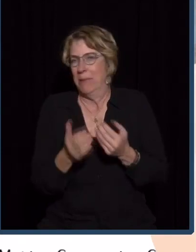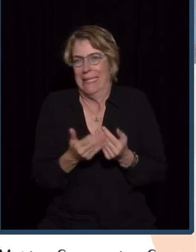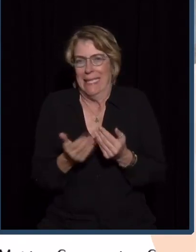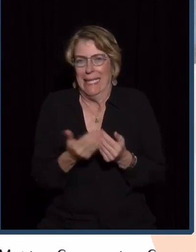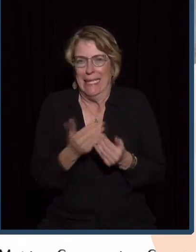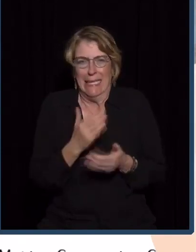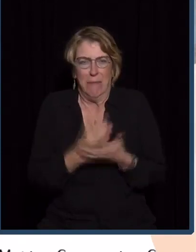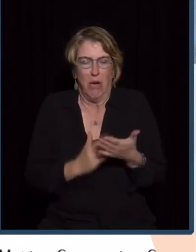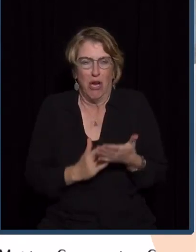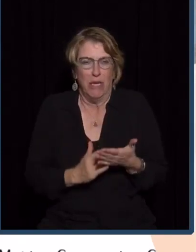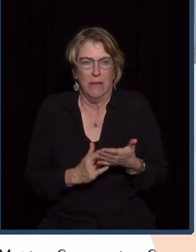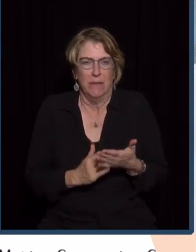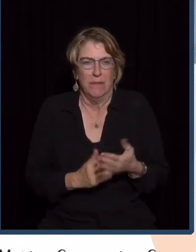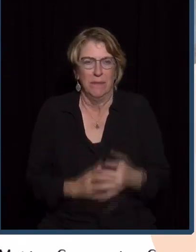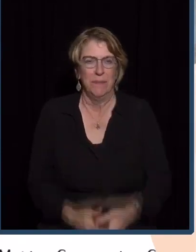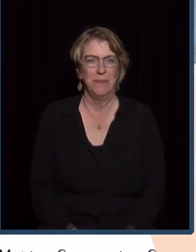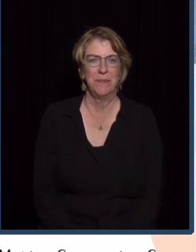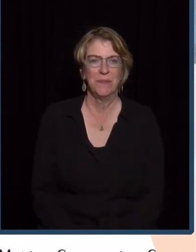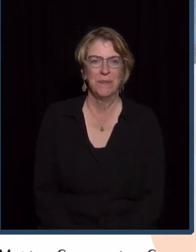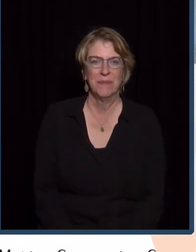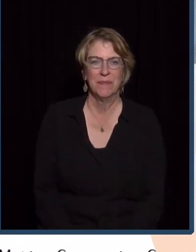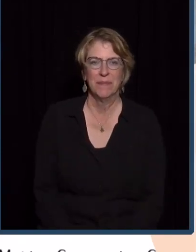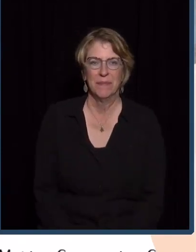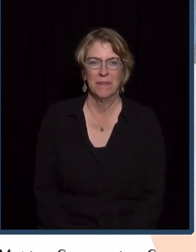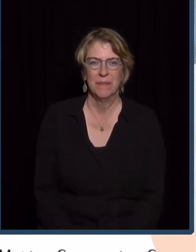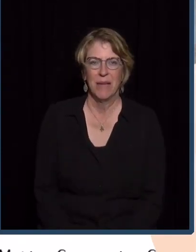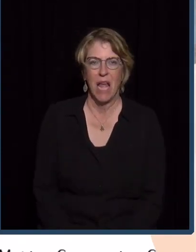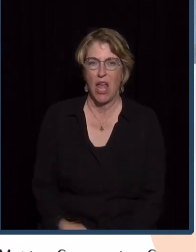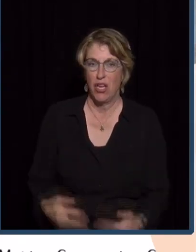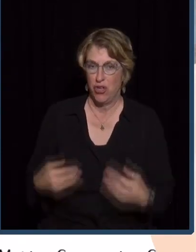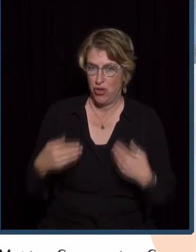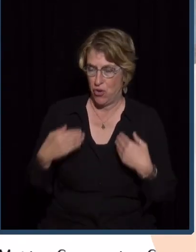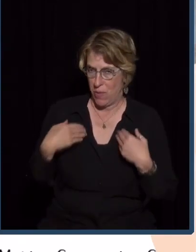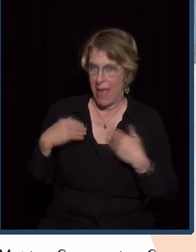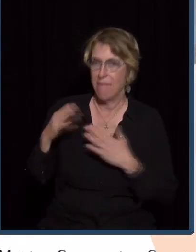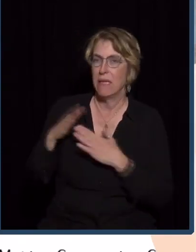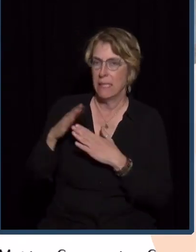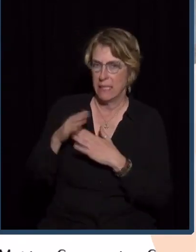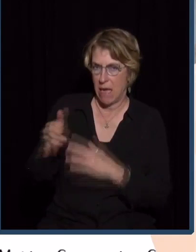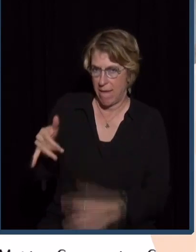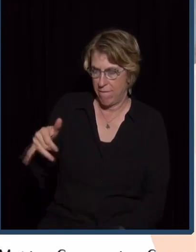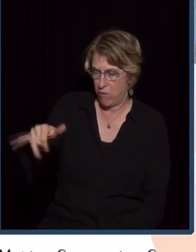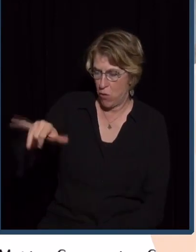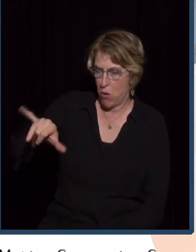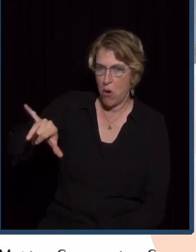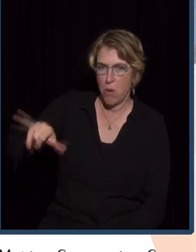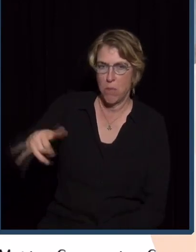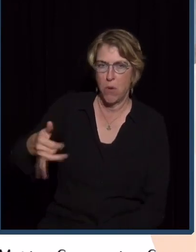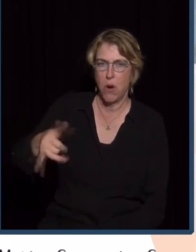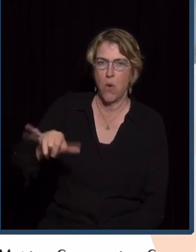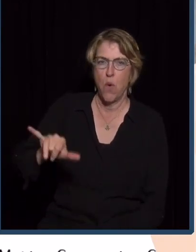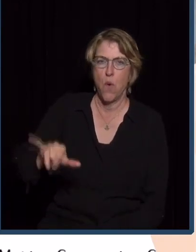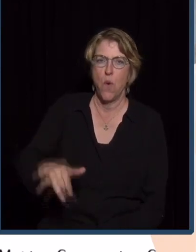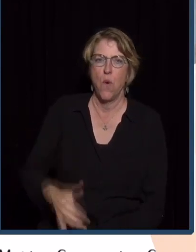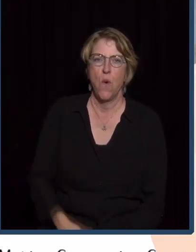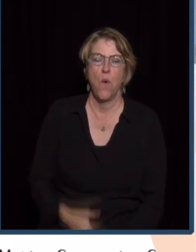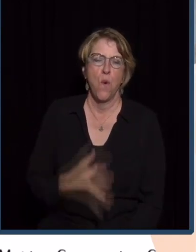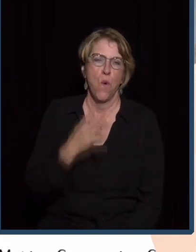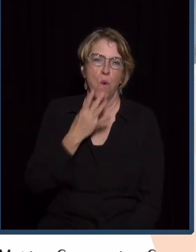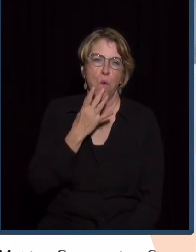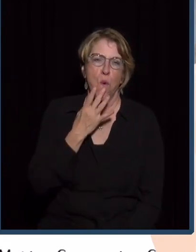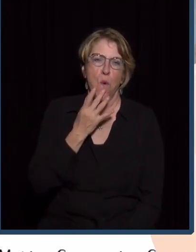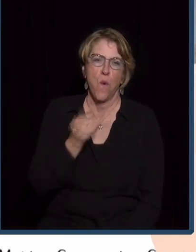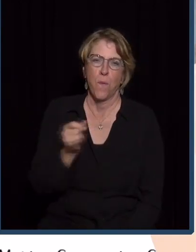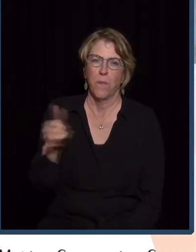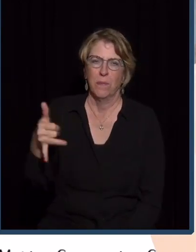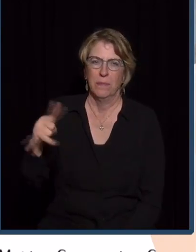There you scenario. All right. Do they have like a little thing? They have a top at home, yes. Okay. So they can take the top off and just